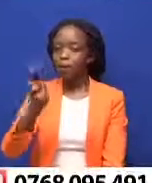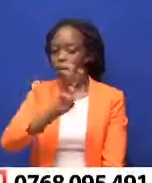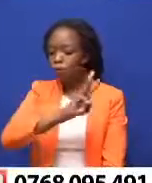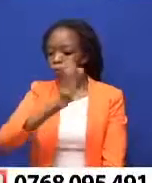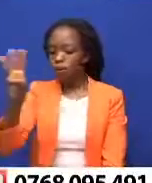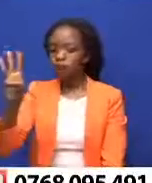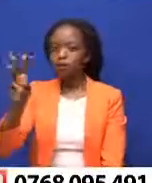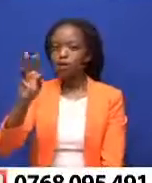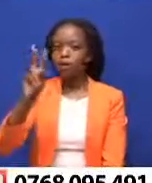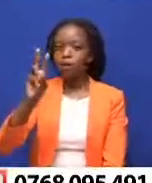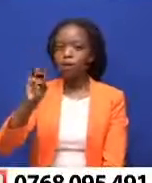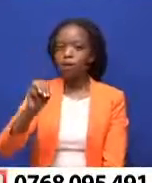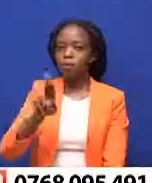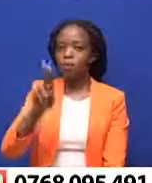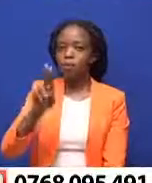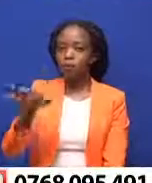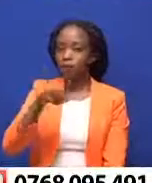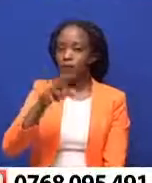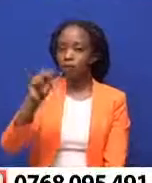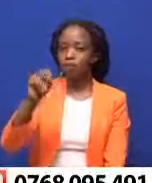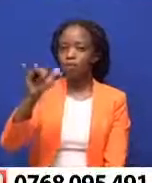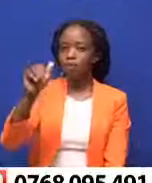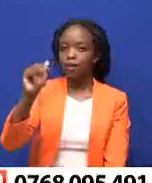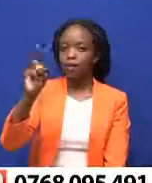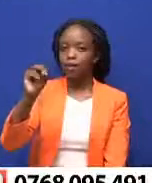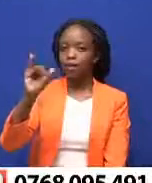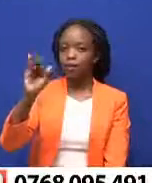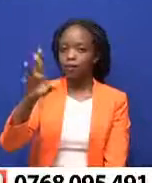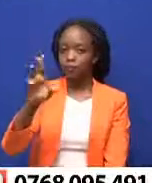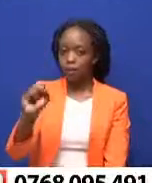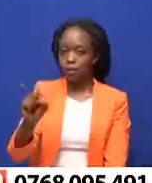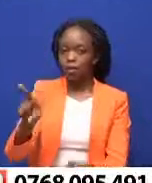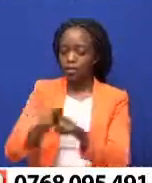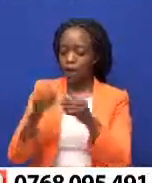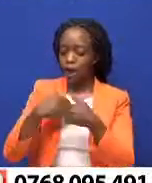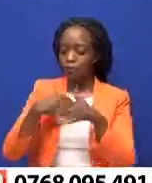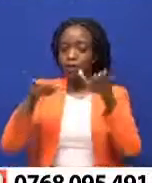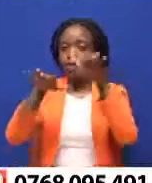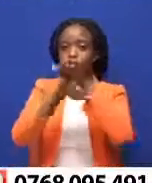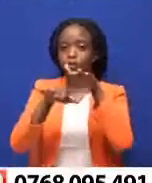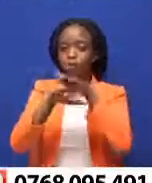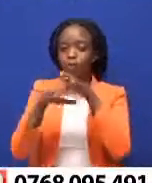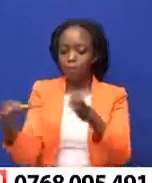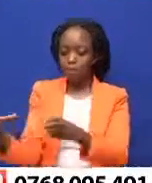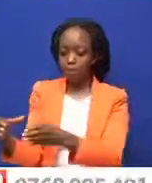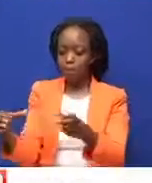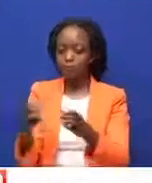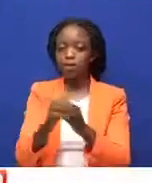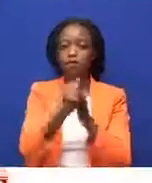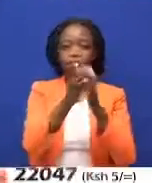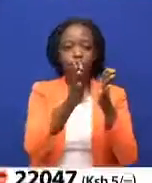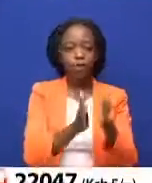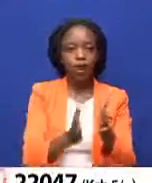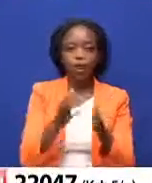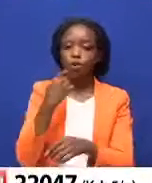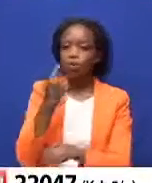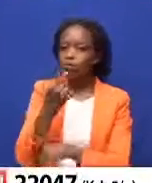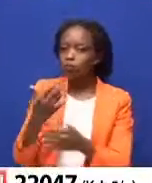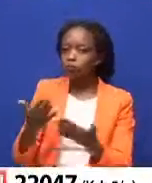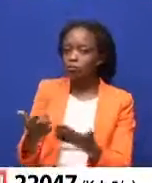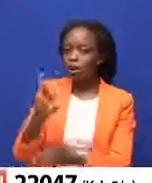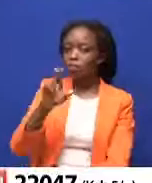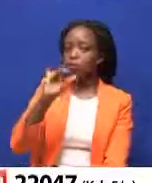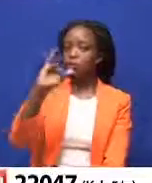Mungirango, which is in Nyamira County. We have our deputy party leader, who is Honorable